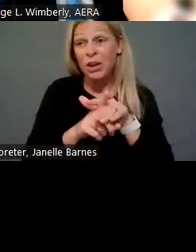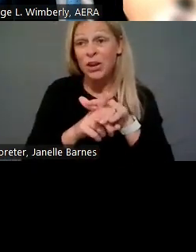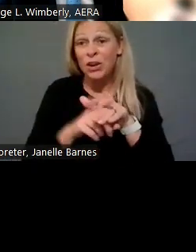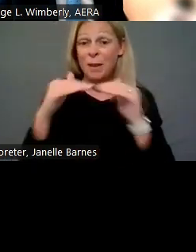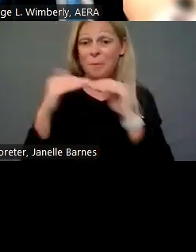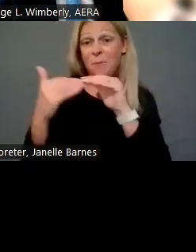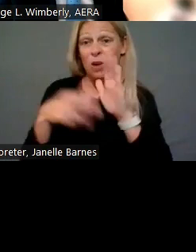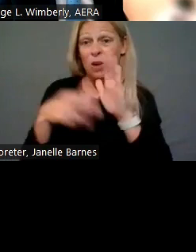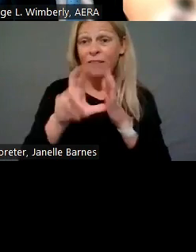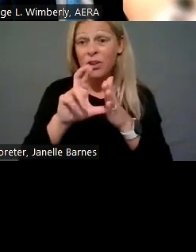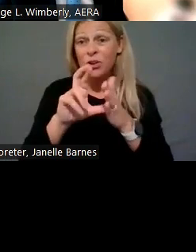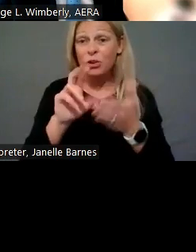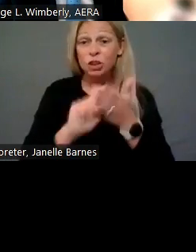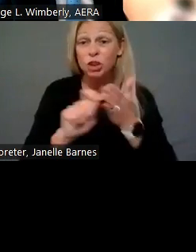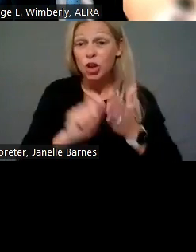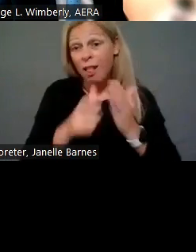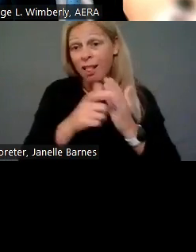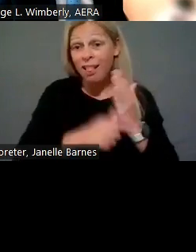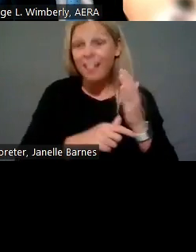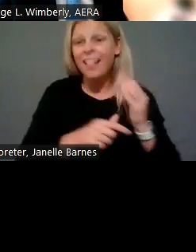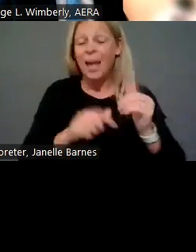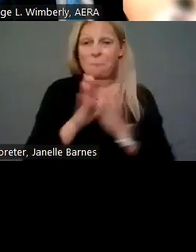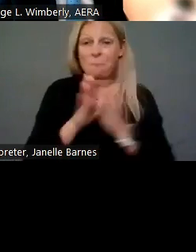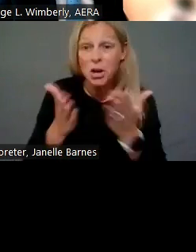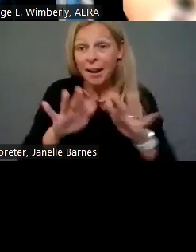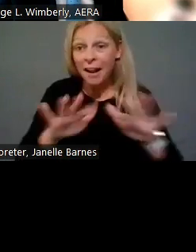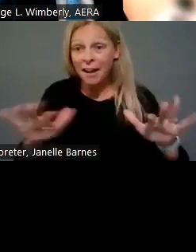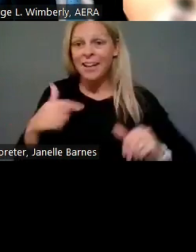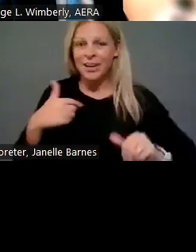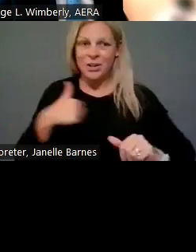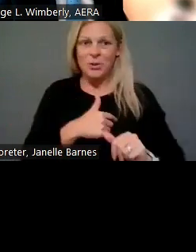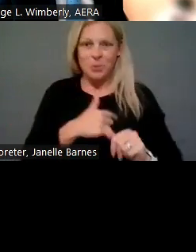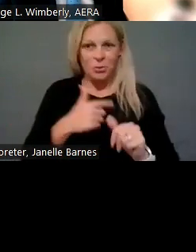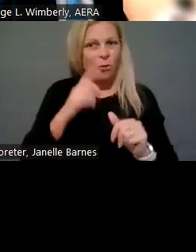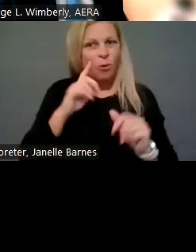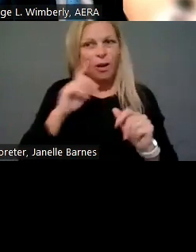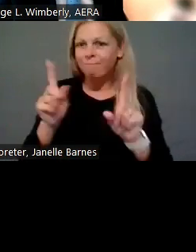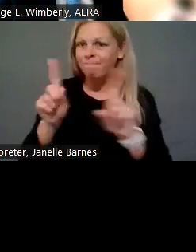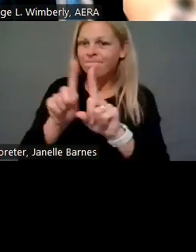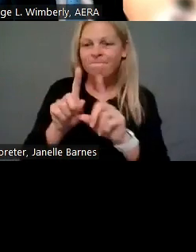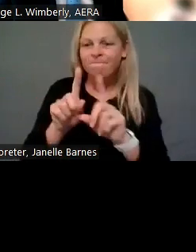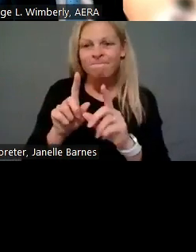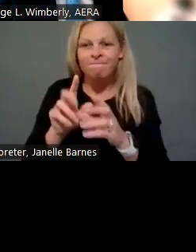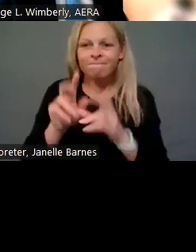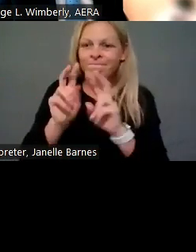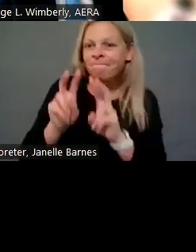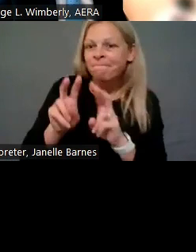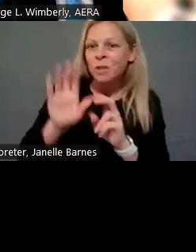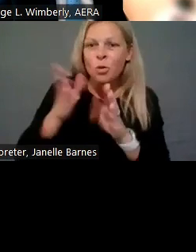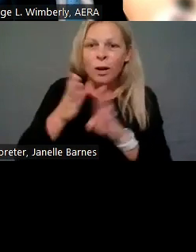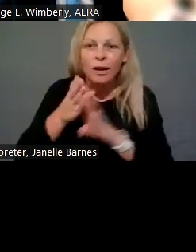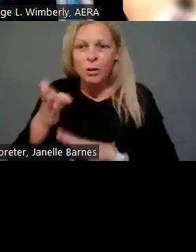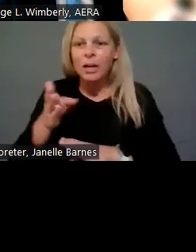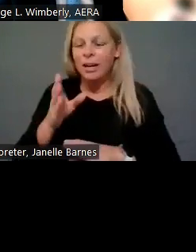peer-reviewed journals and books and things of that nature too. So we definitely follow your career and keep an eye out for those